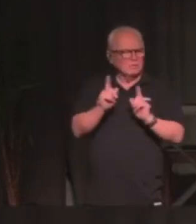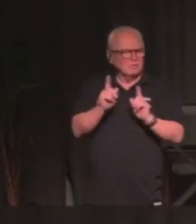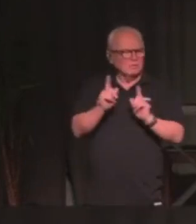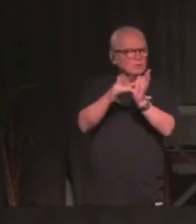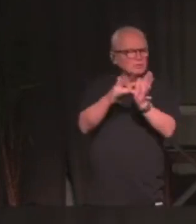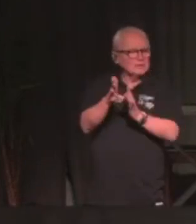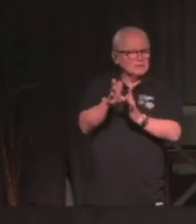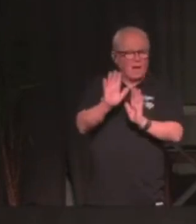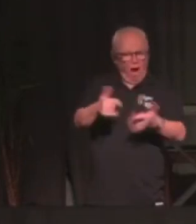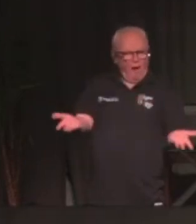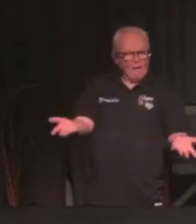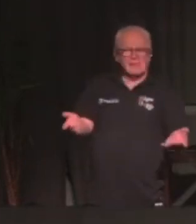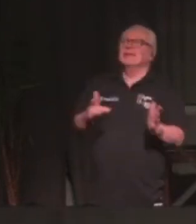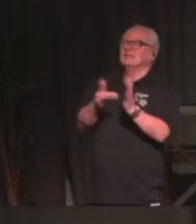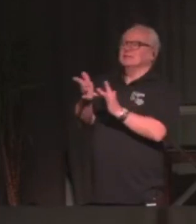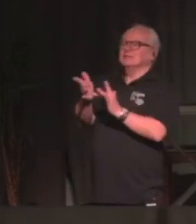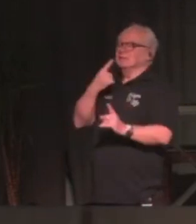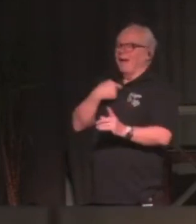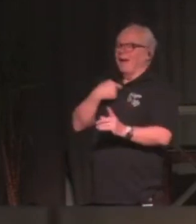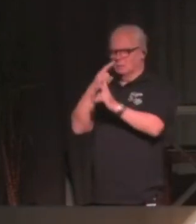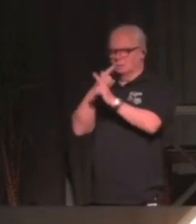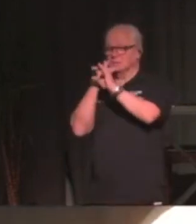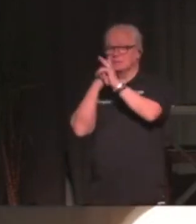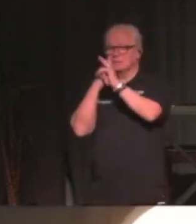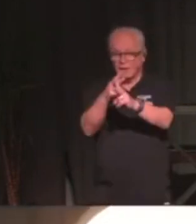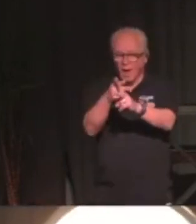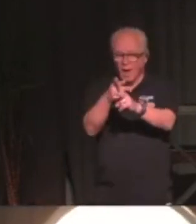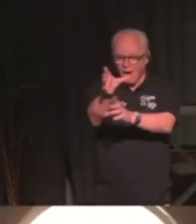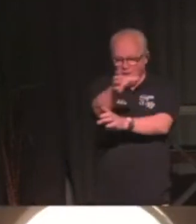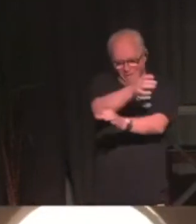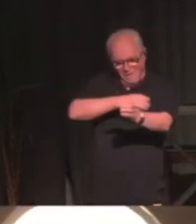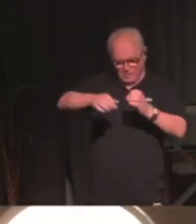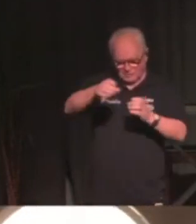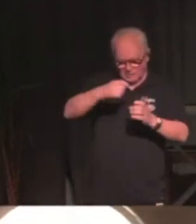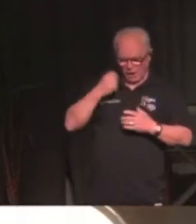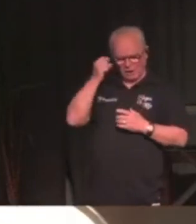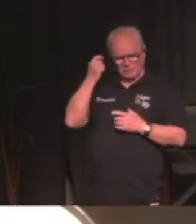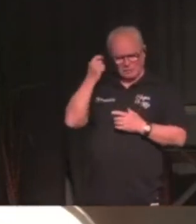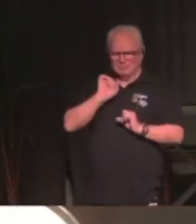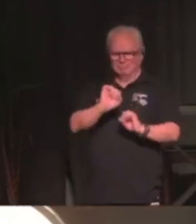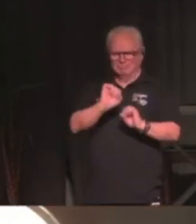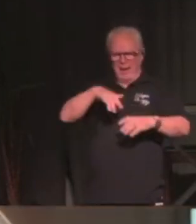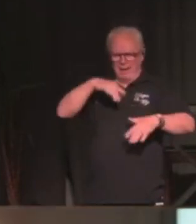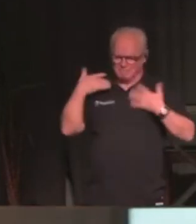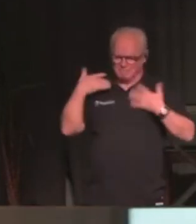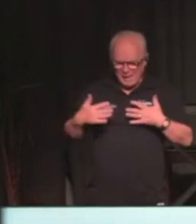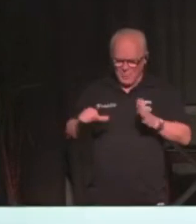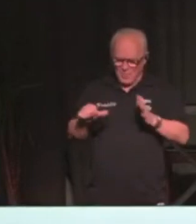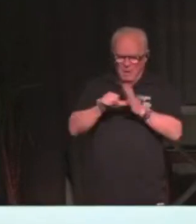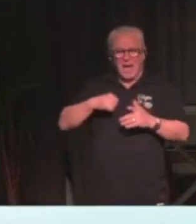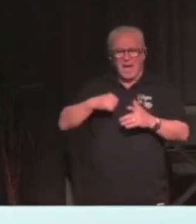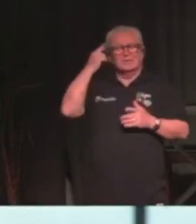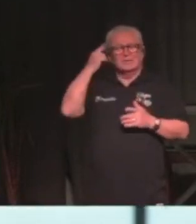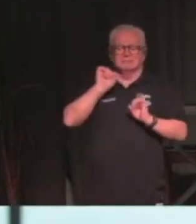The Jesus way will have me step into their shoes, understand the pain and the suffering and the problems and the issues that they